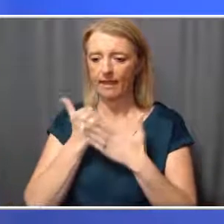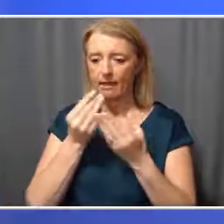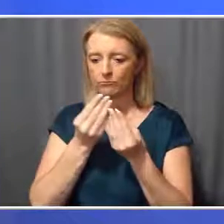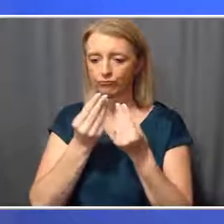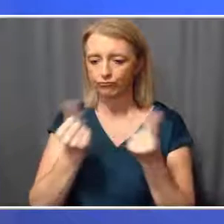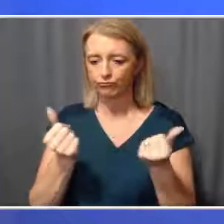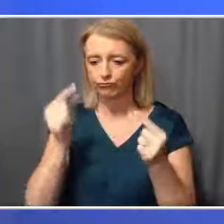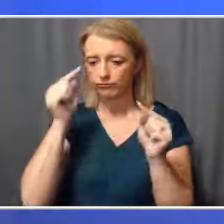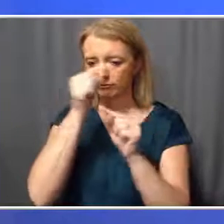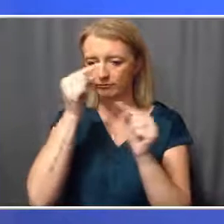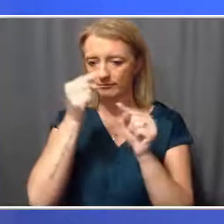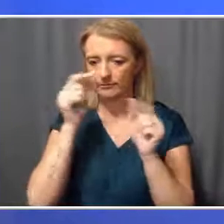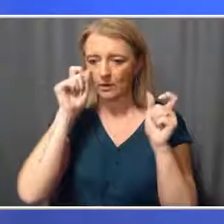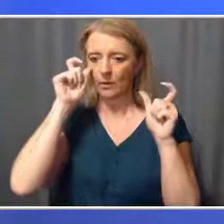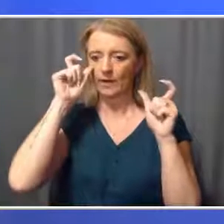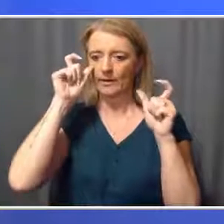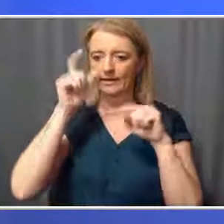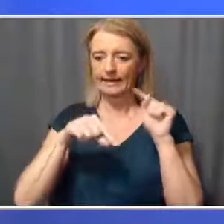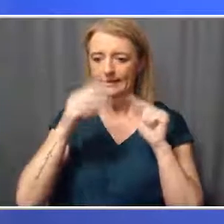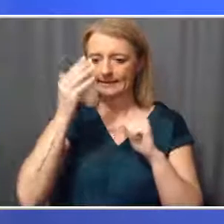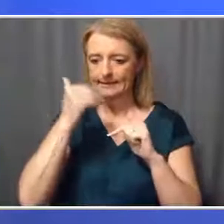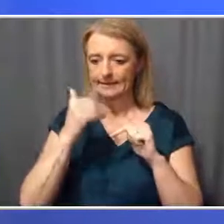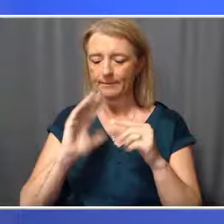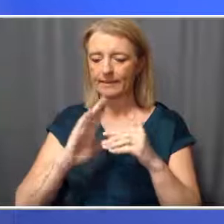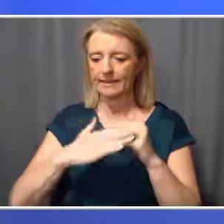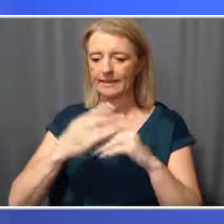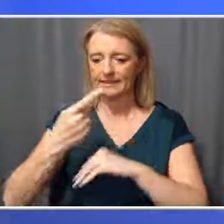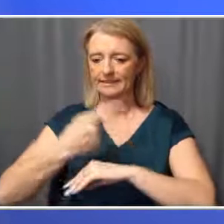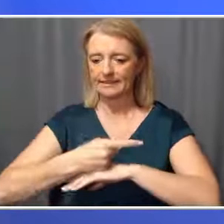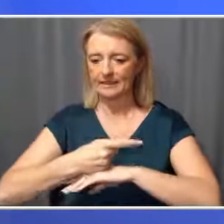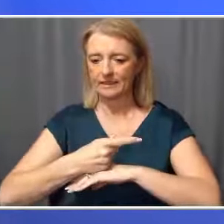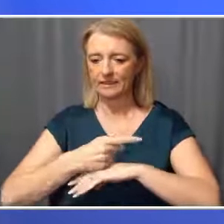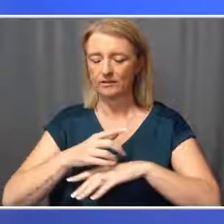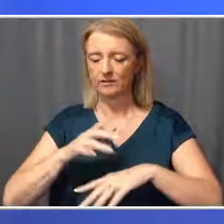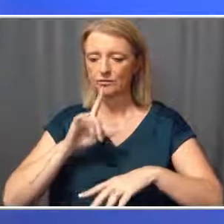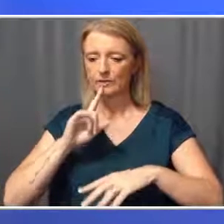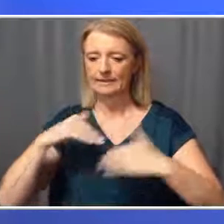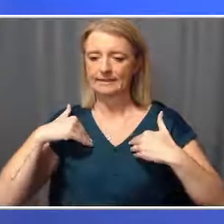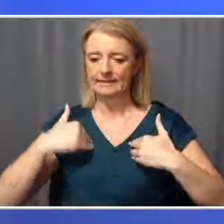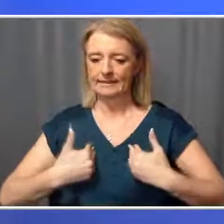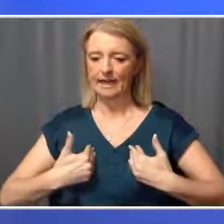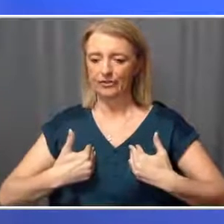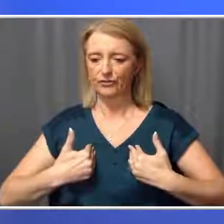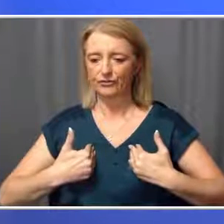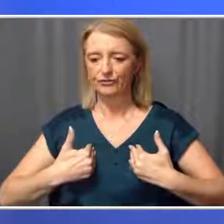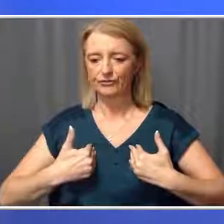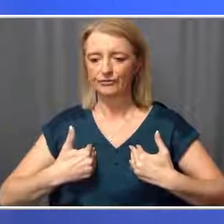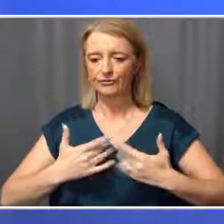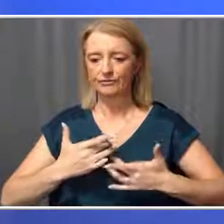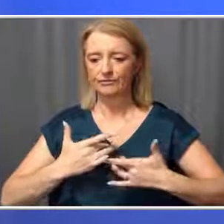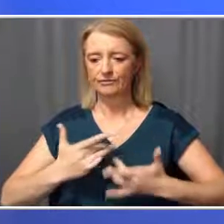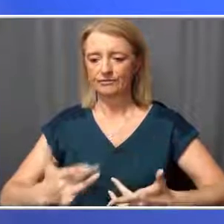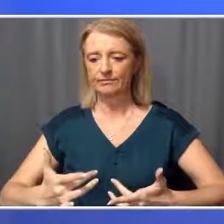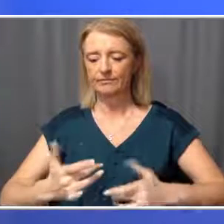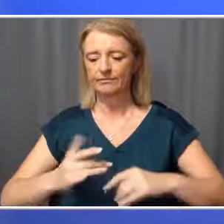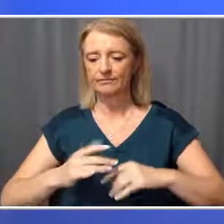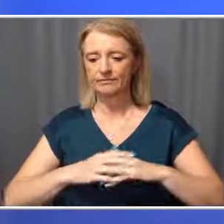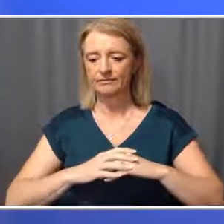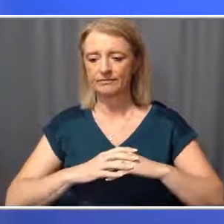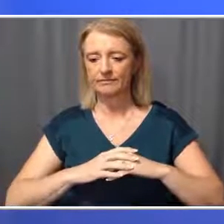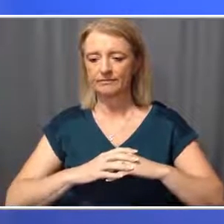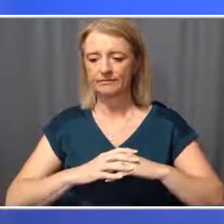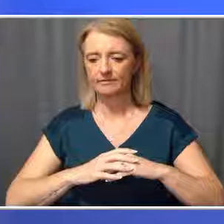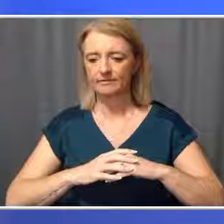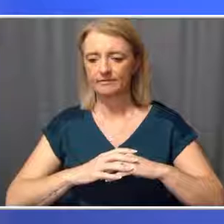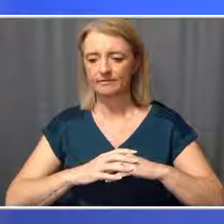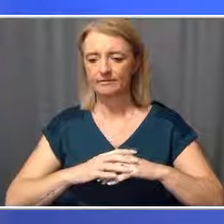but started off taking sumatriptan was my first prescription treatment pill. Also was